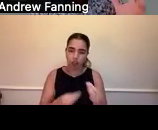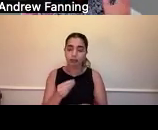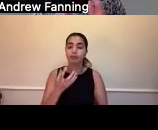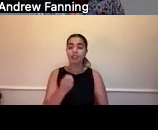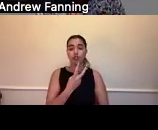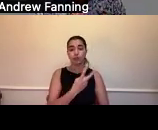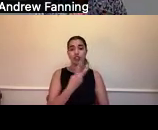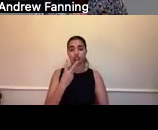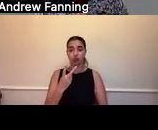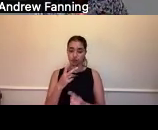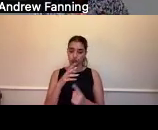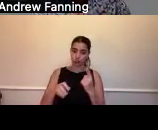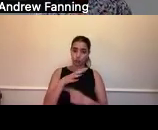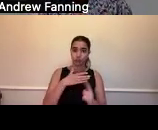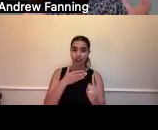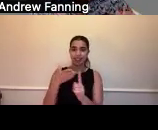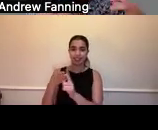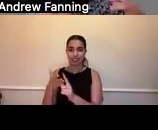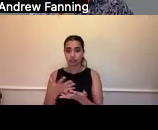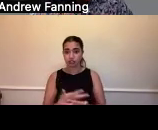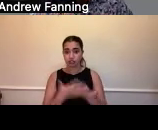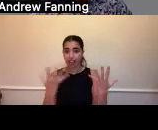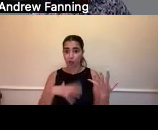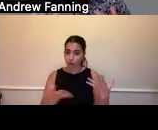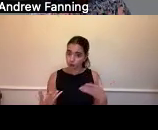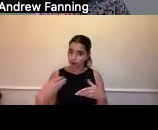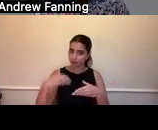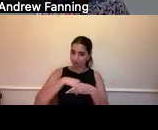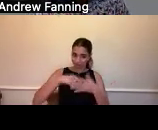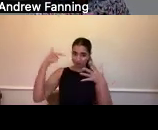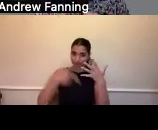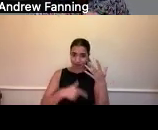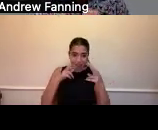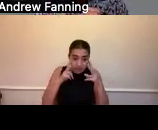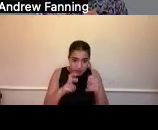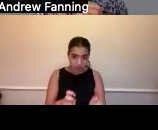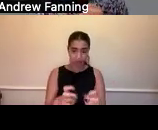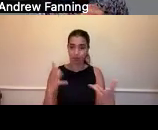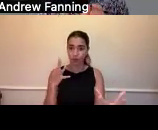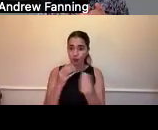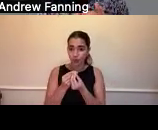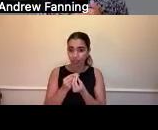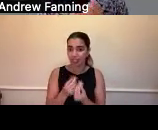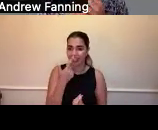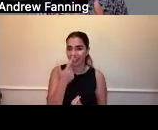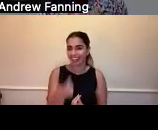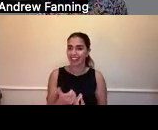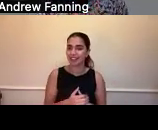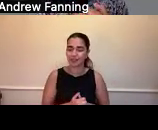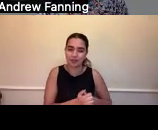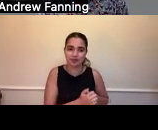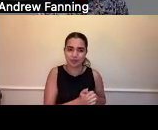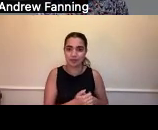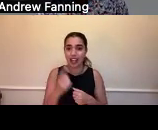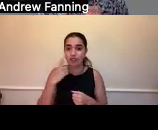for anyone who wants to dive deeply with me into all of them. They can look into the